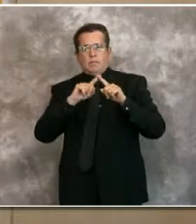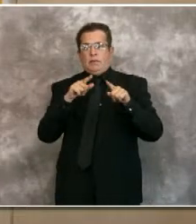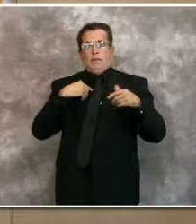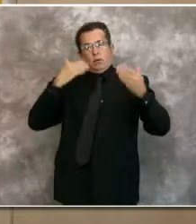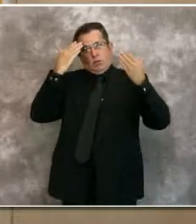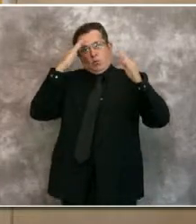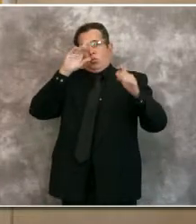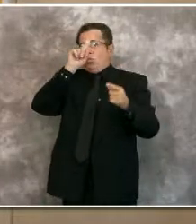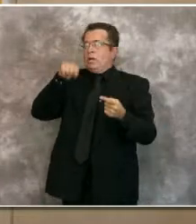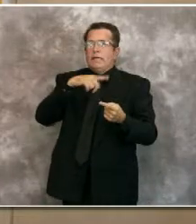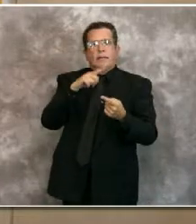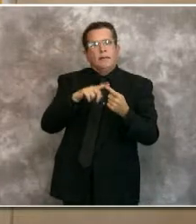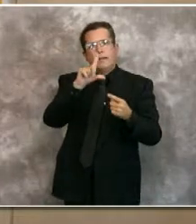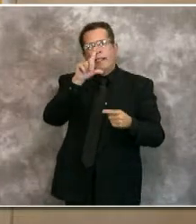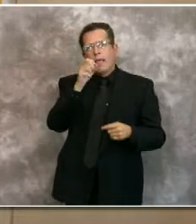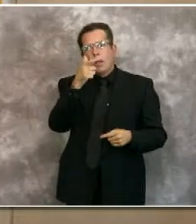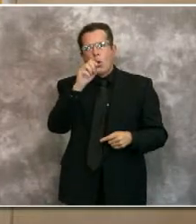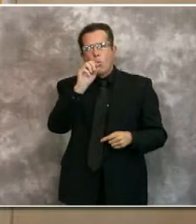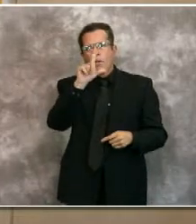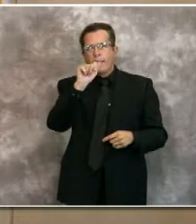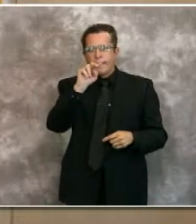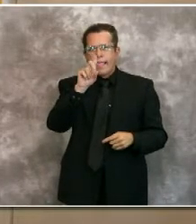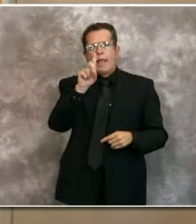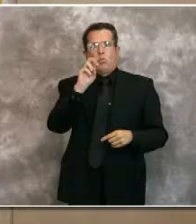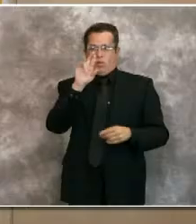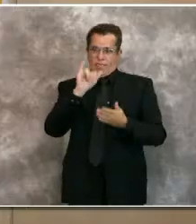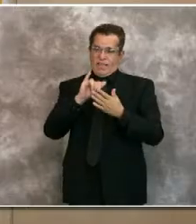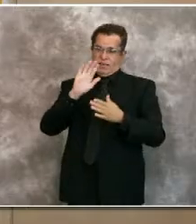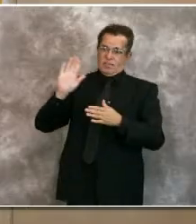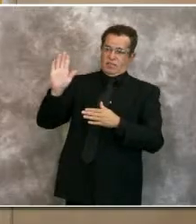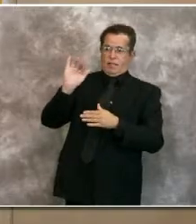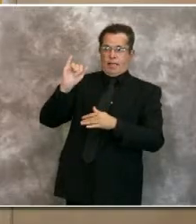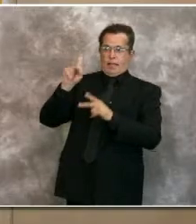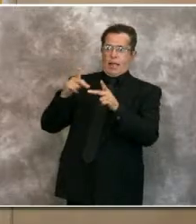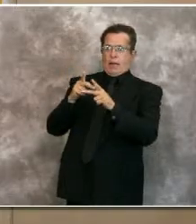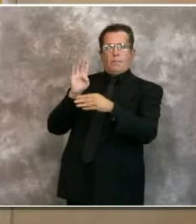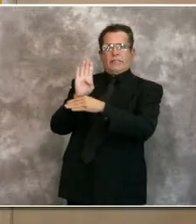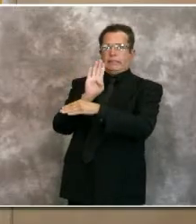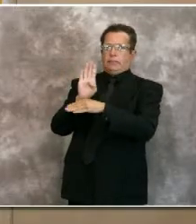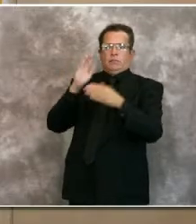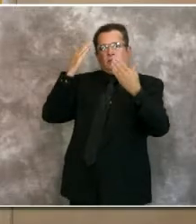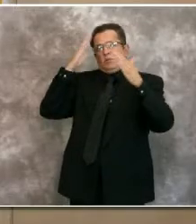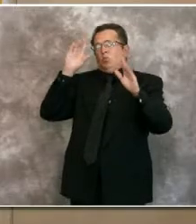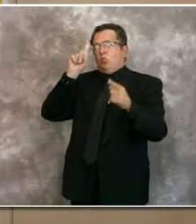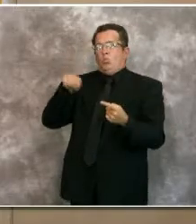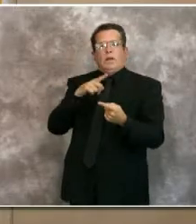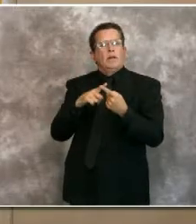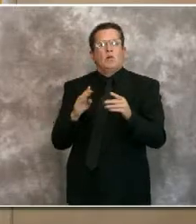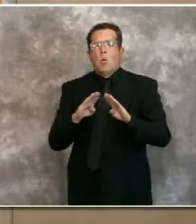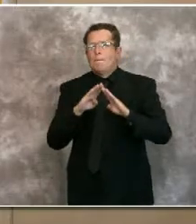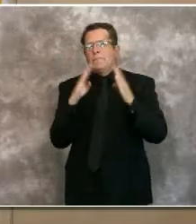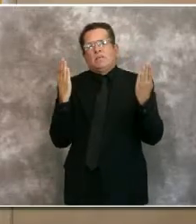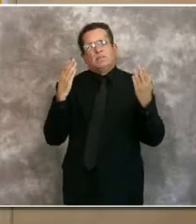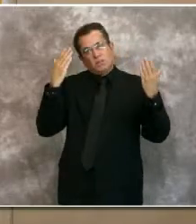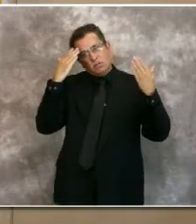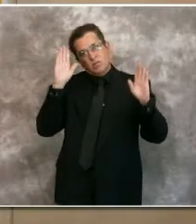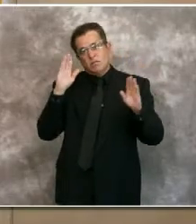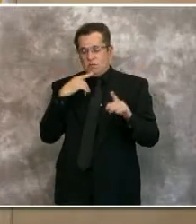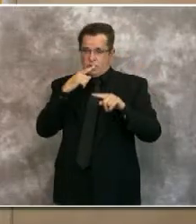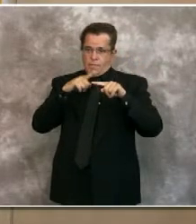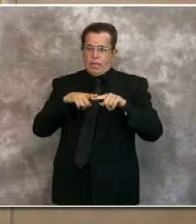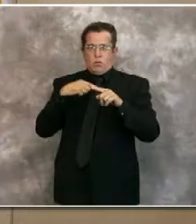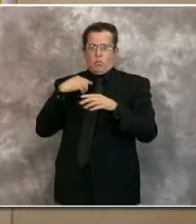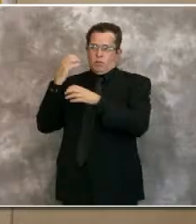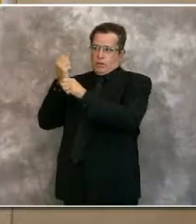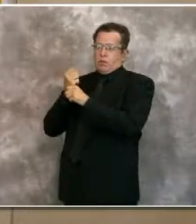when Legoland or events of that nature will open up. That depends on guidance that we